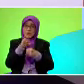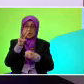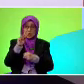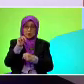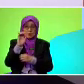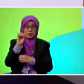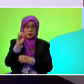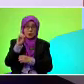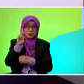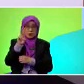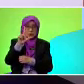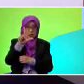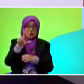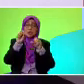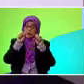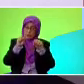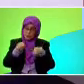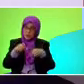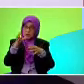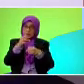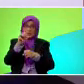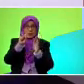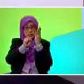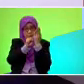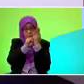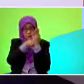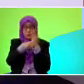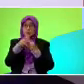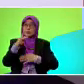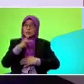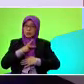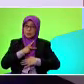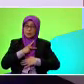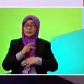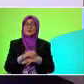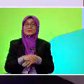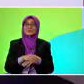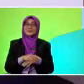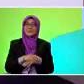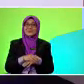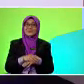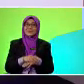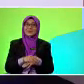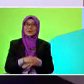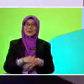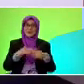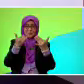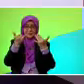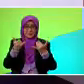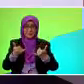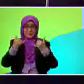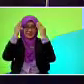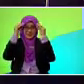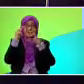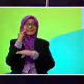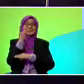from Sumberku. And last but not least, I will not forget to give stars to Irfan